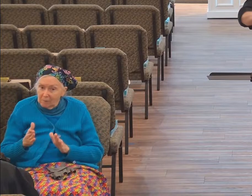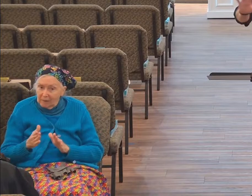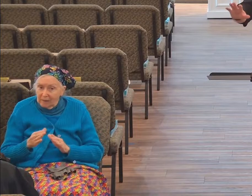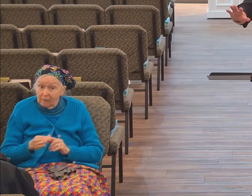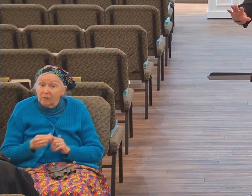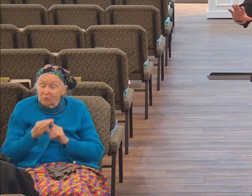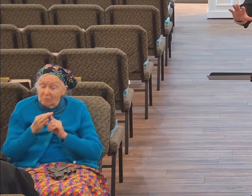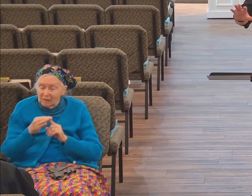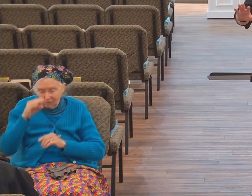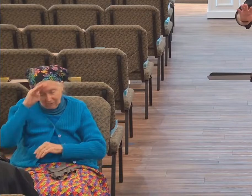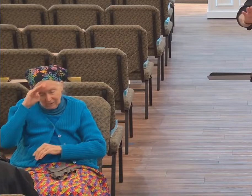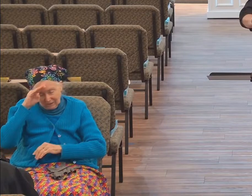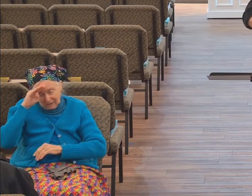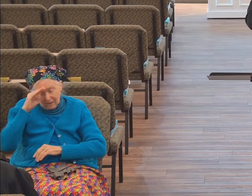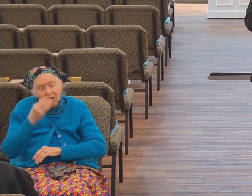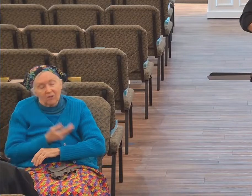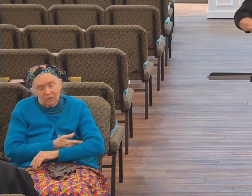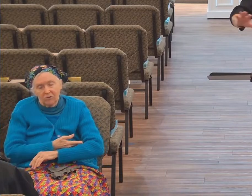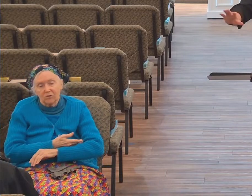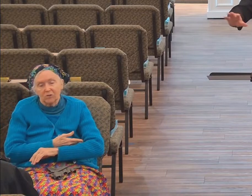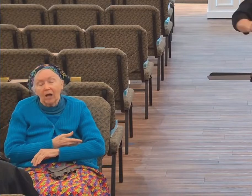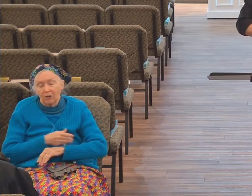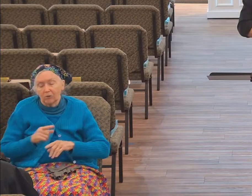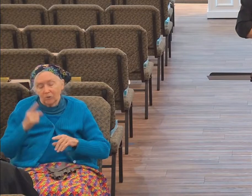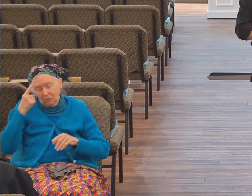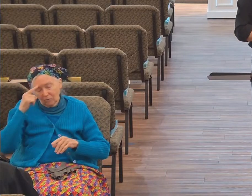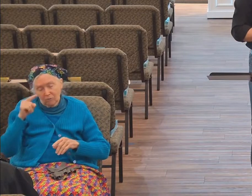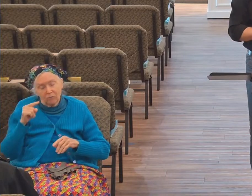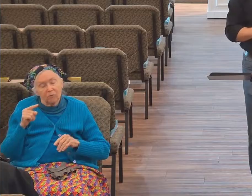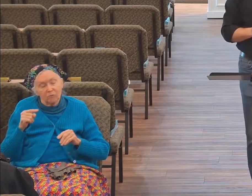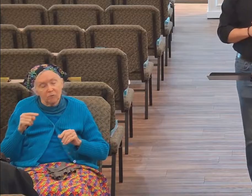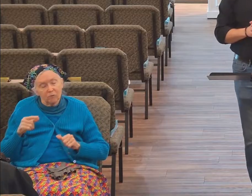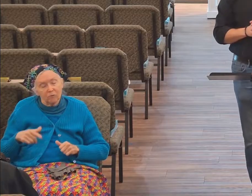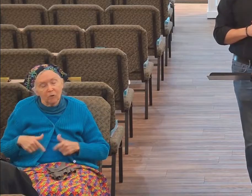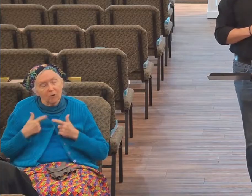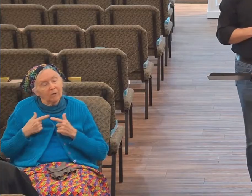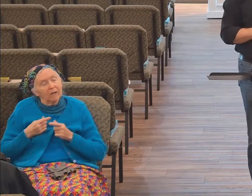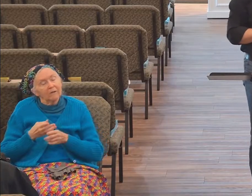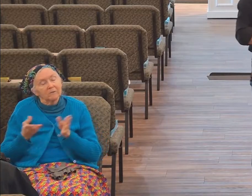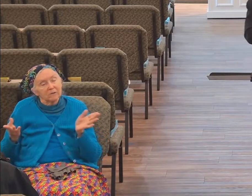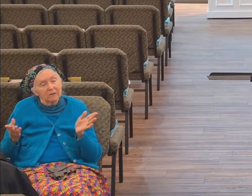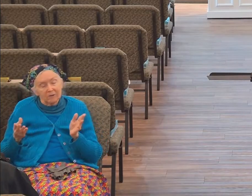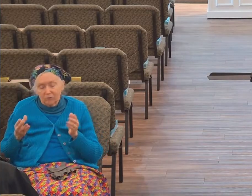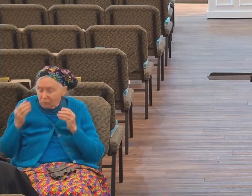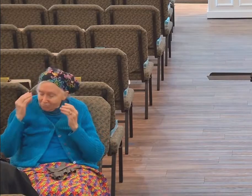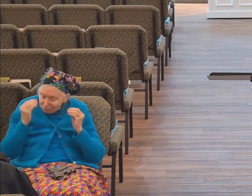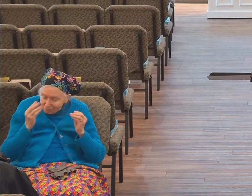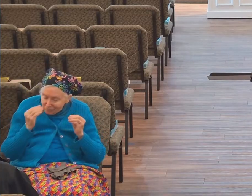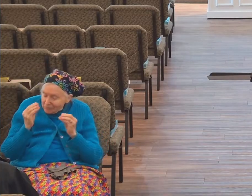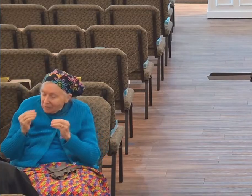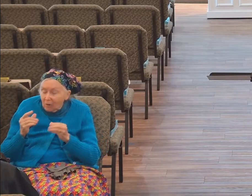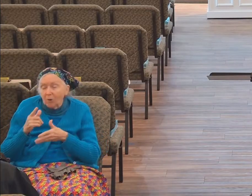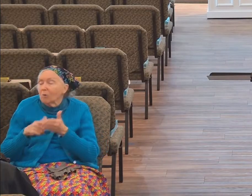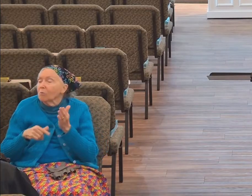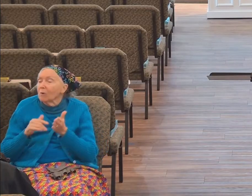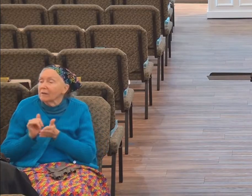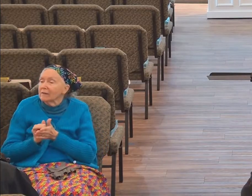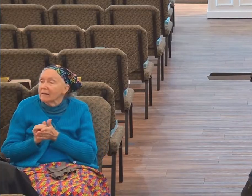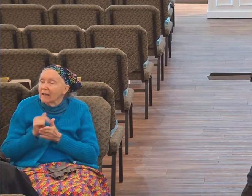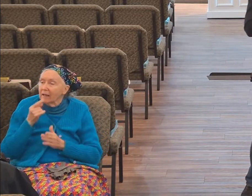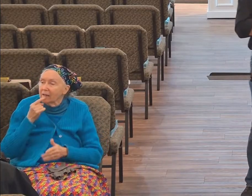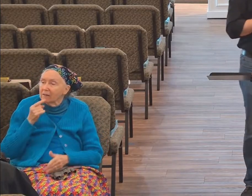public life. Right? There's instruction there. And so what does all this tell us about Paul's leadership style?